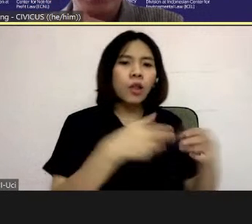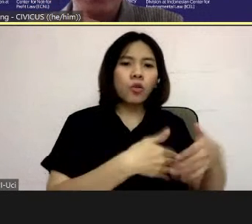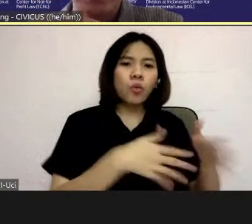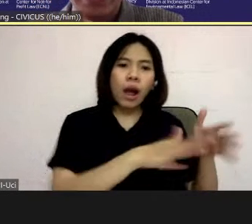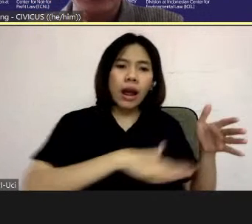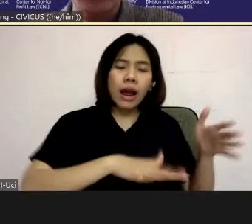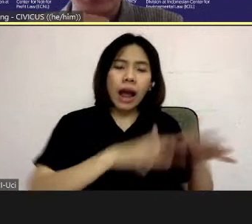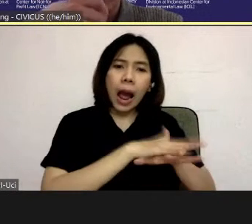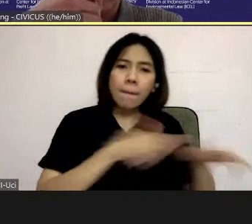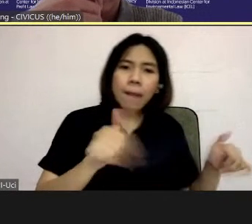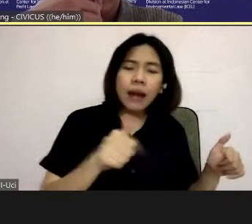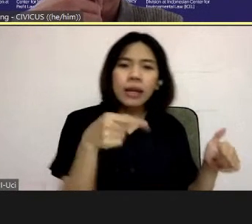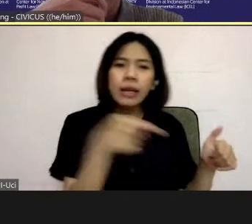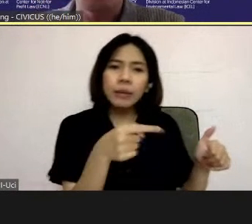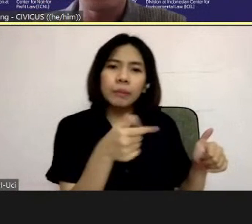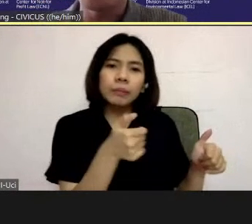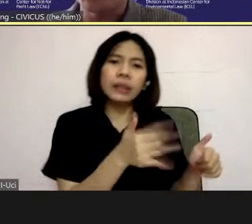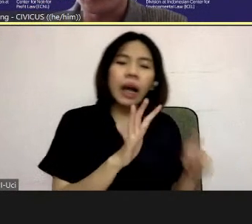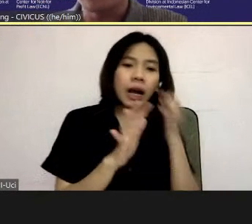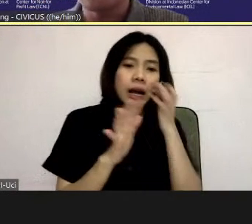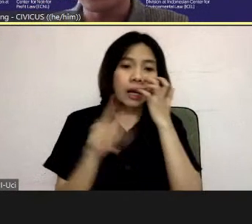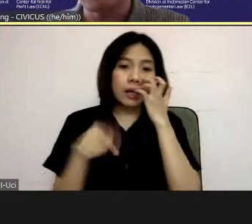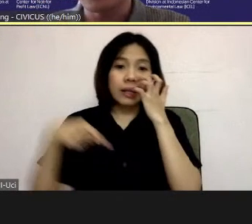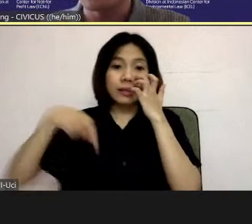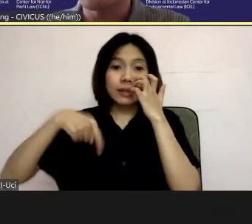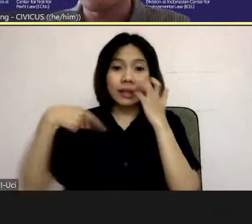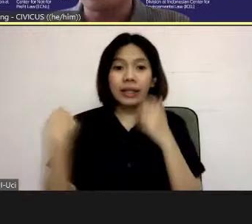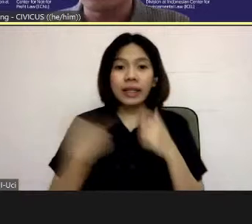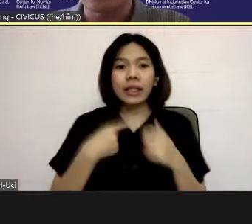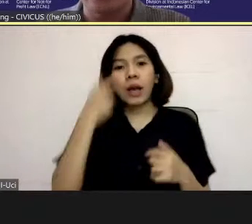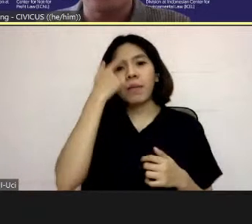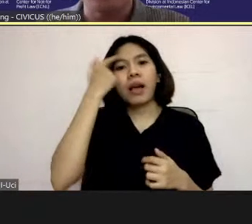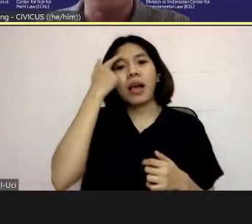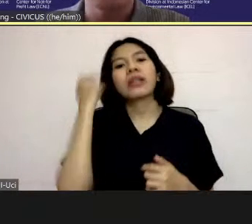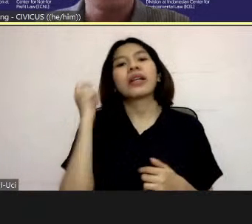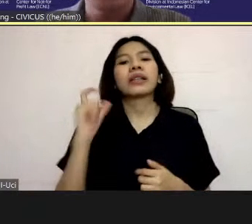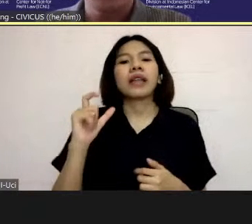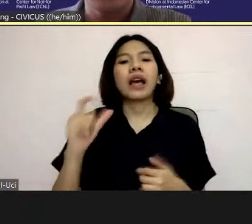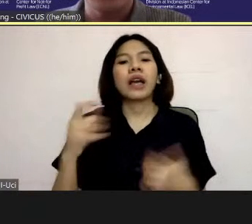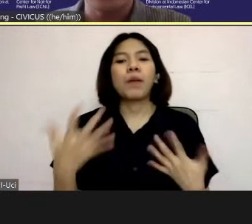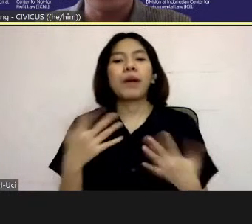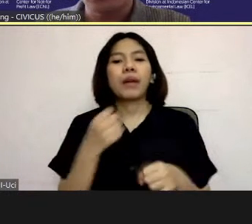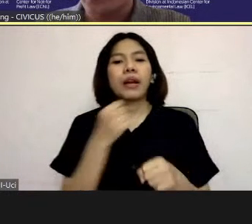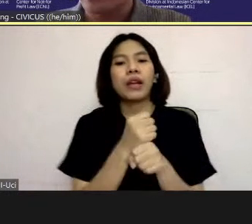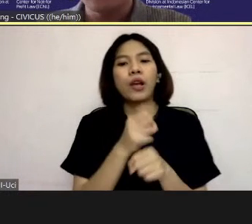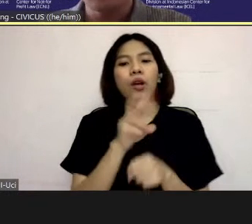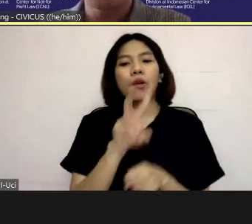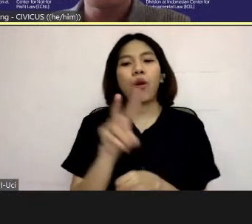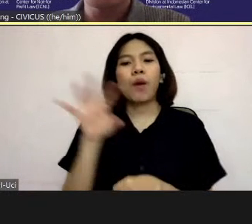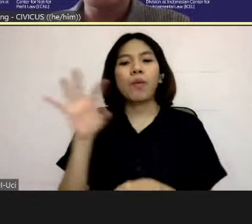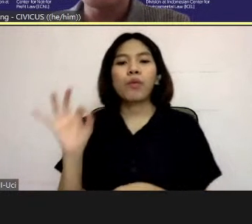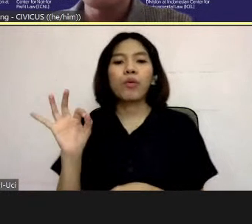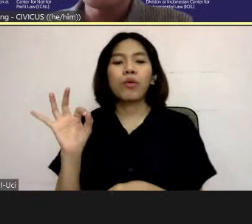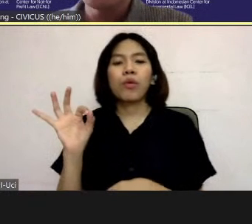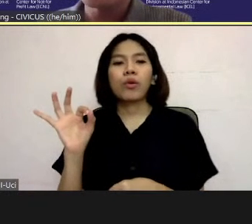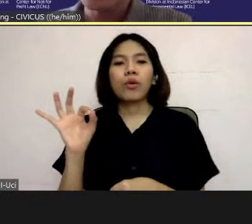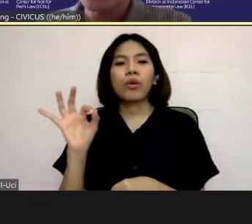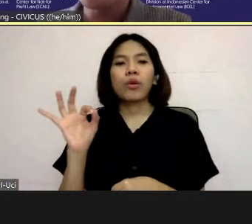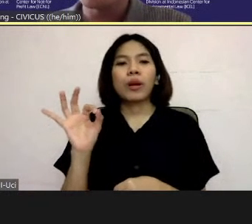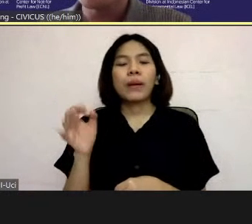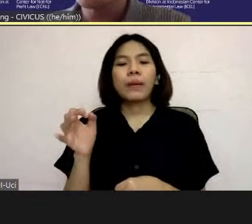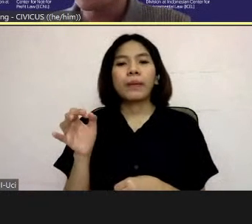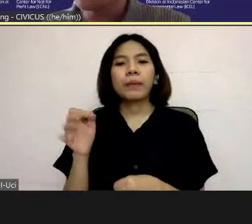in G20 can actually moving forward, just because seeing at this trend. So